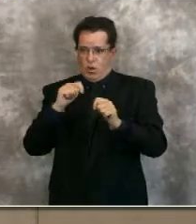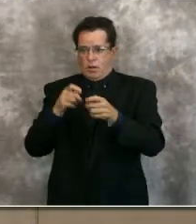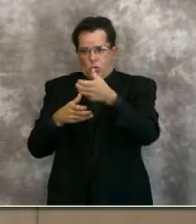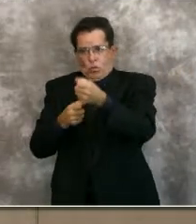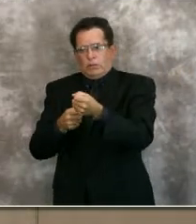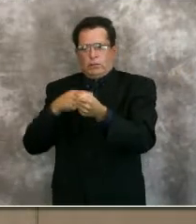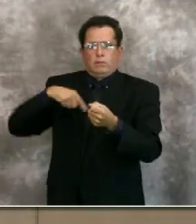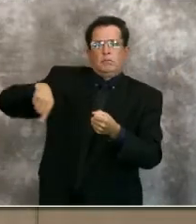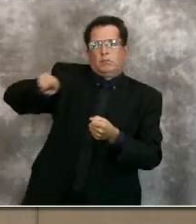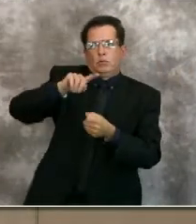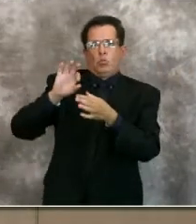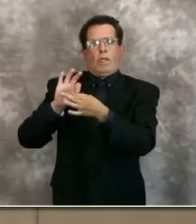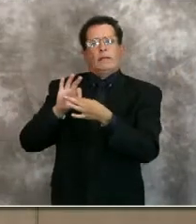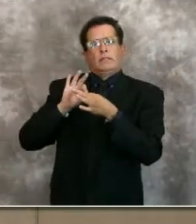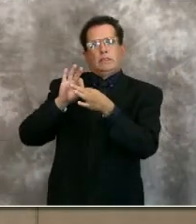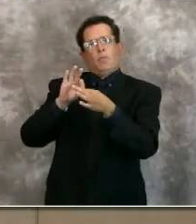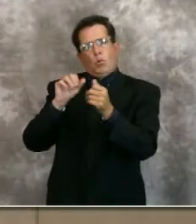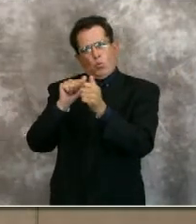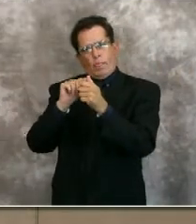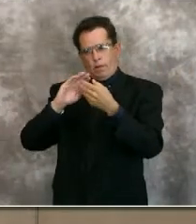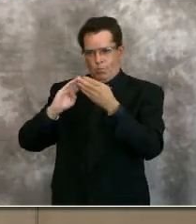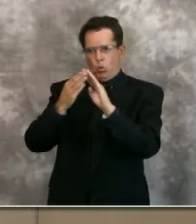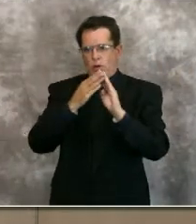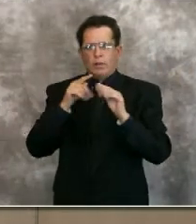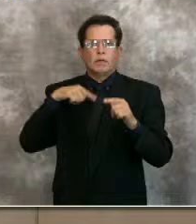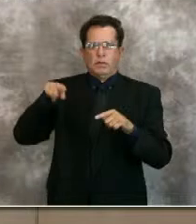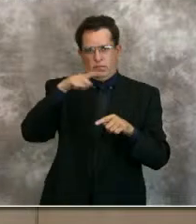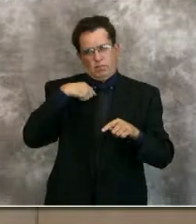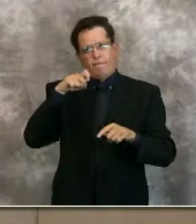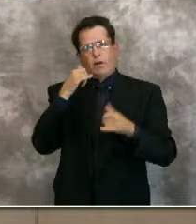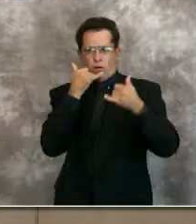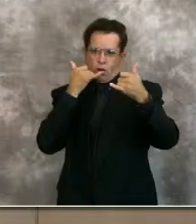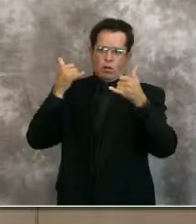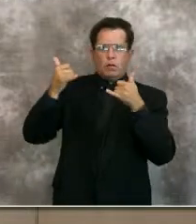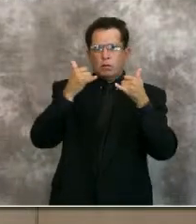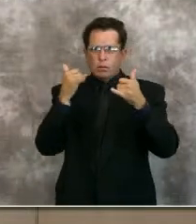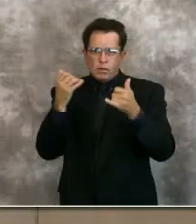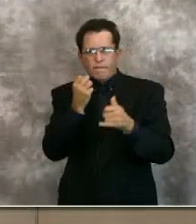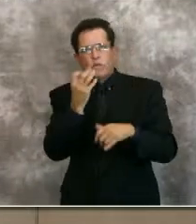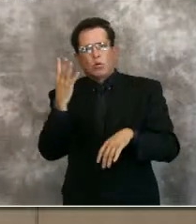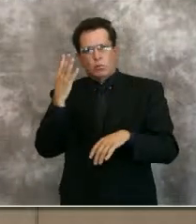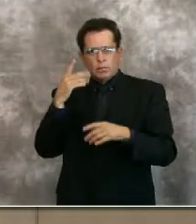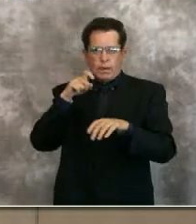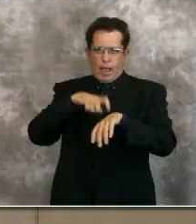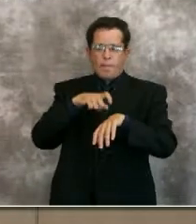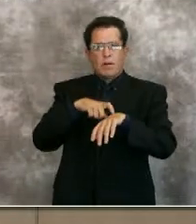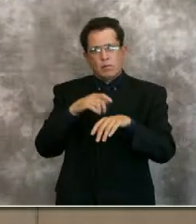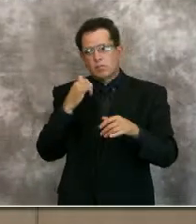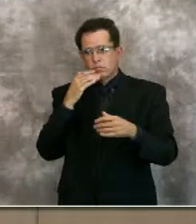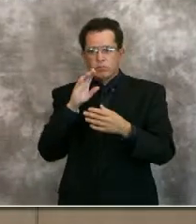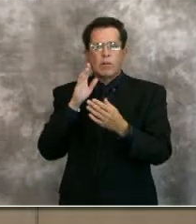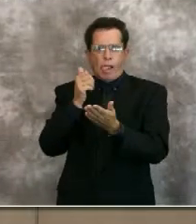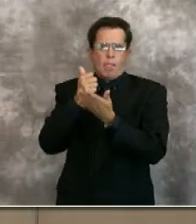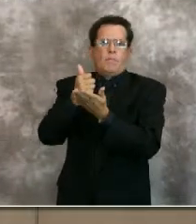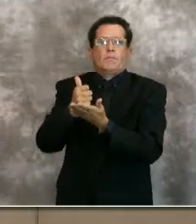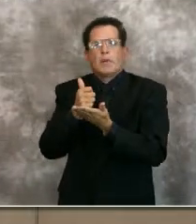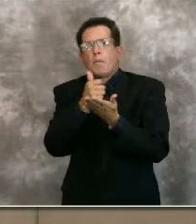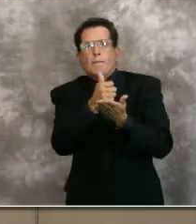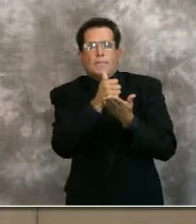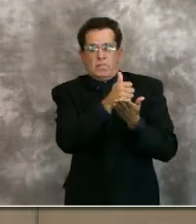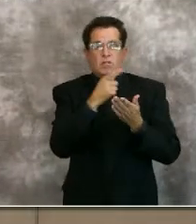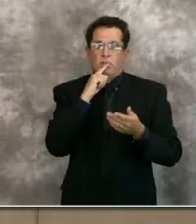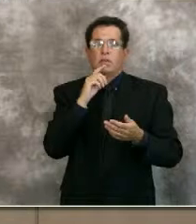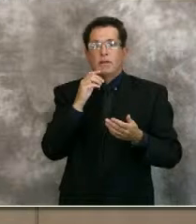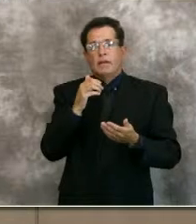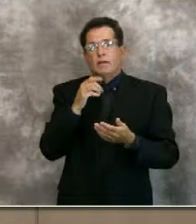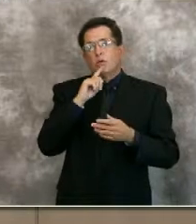Dr. McDonald talked about, and sometimes multiple contacts. And that is a little bit unique to San Diego in doing that type of work. So